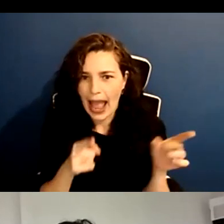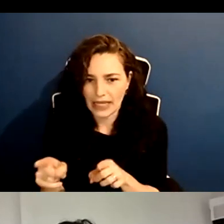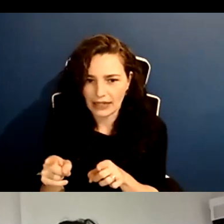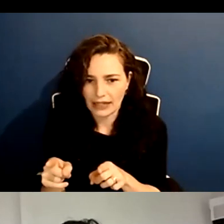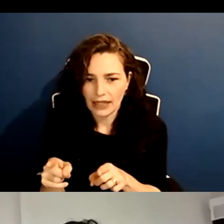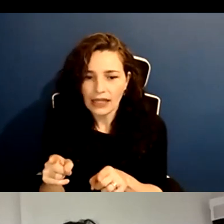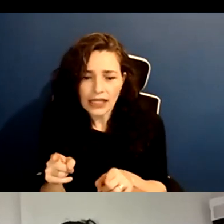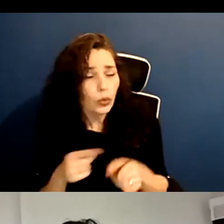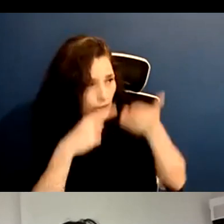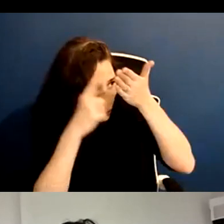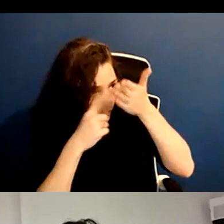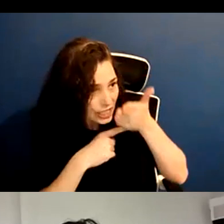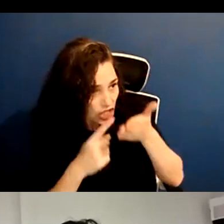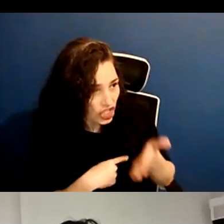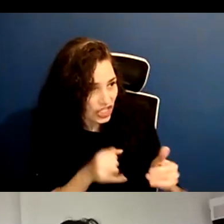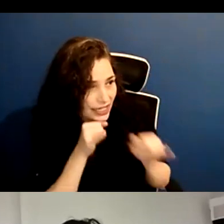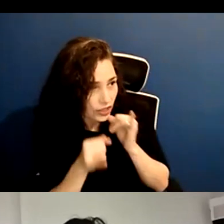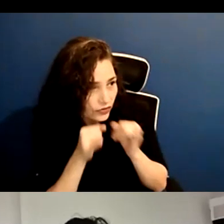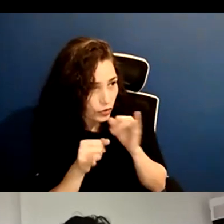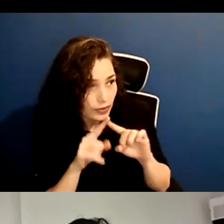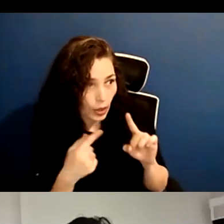research interviews, but we've ended up using them a lot